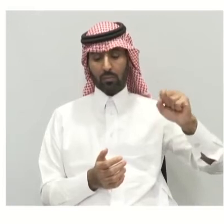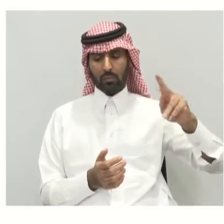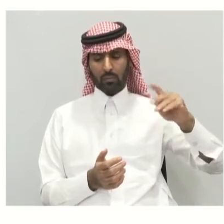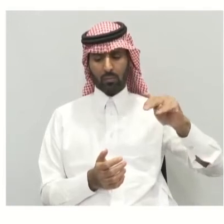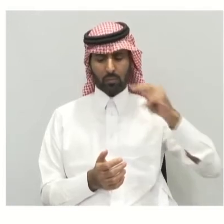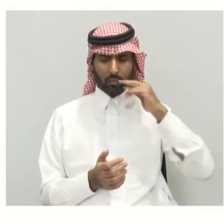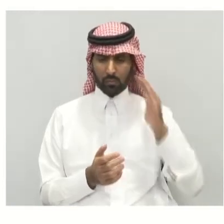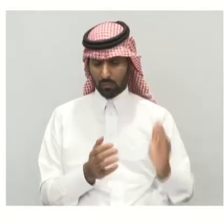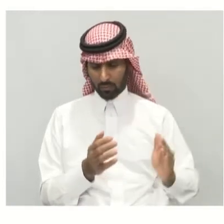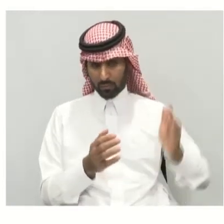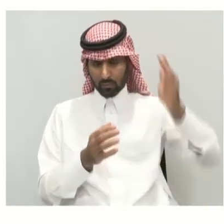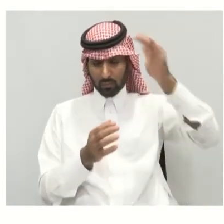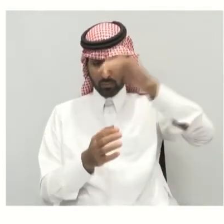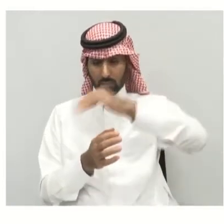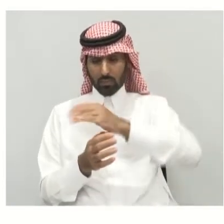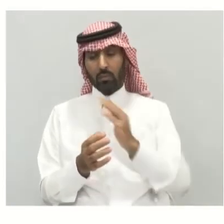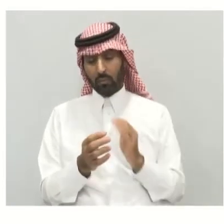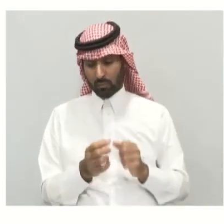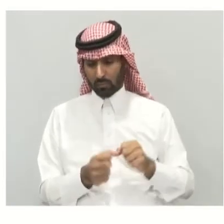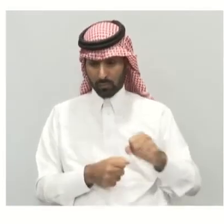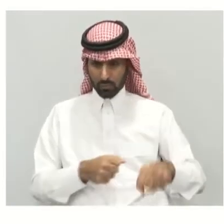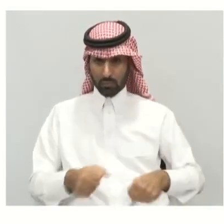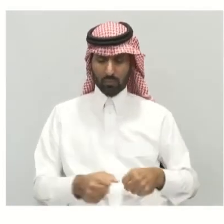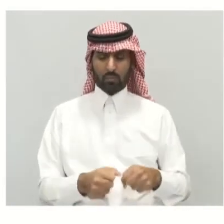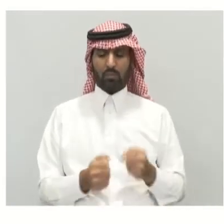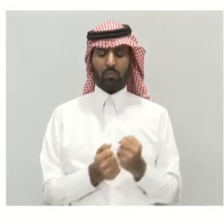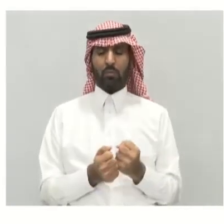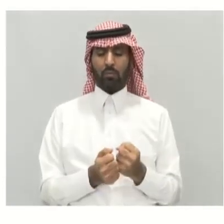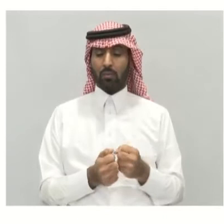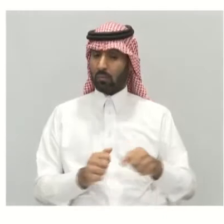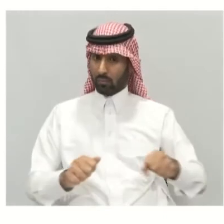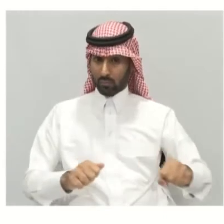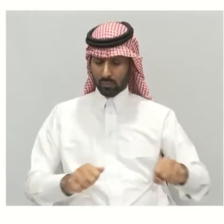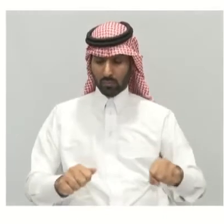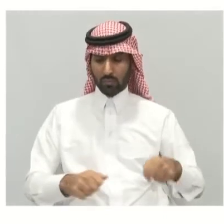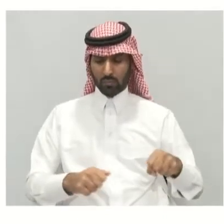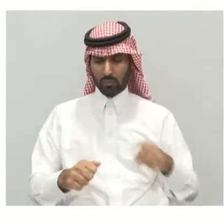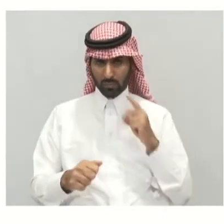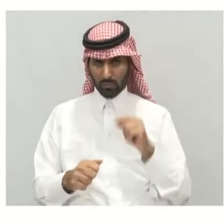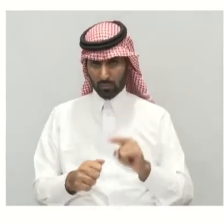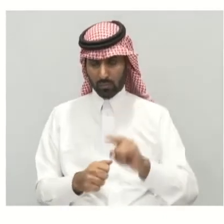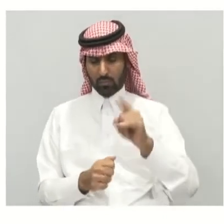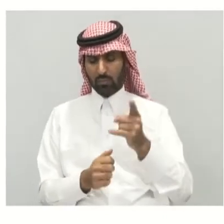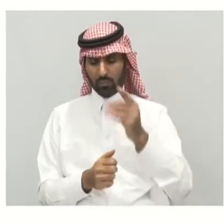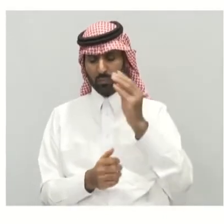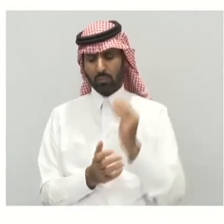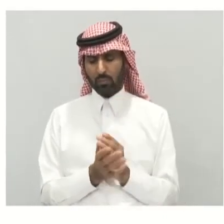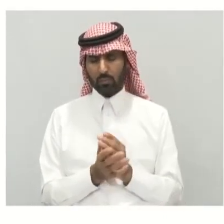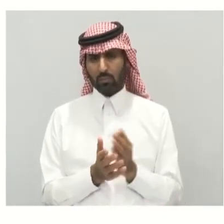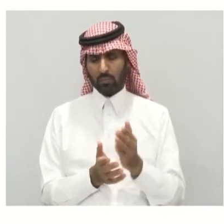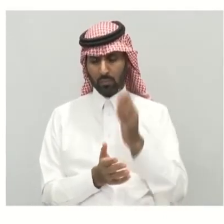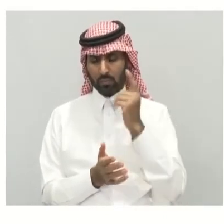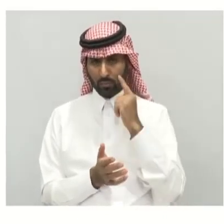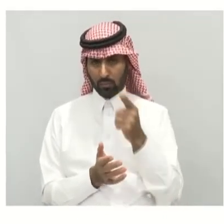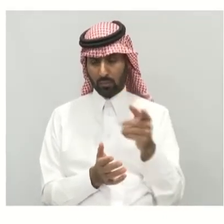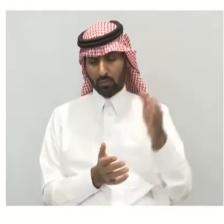top of the mountain? These are questions you have to answer it based on the reading, okay? Yella, let's